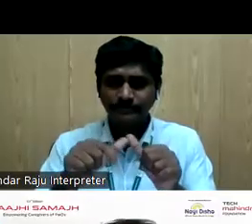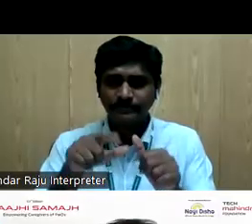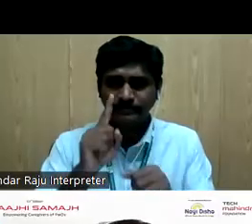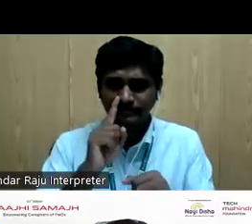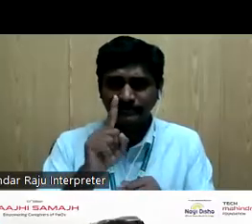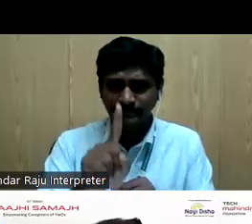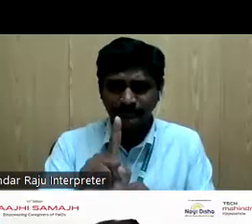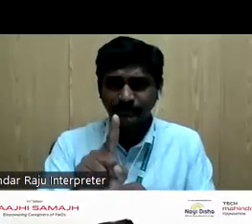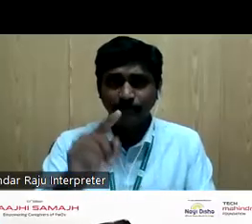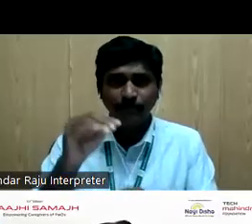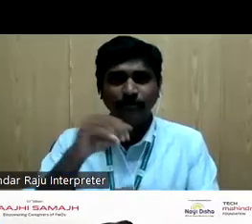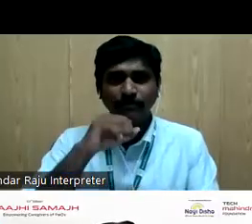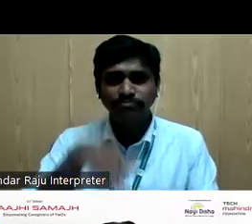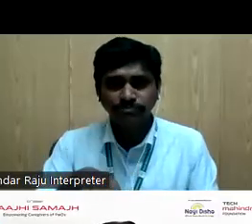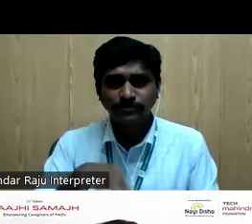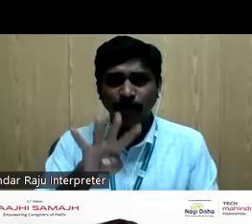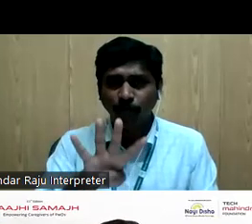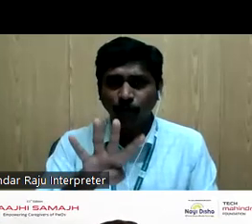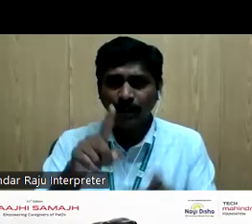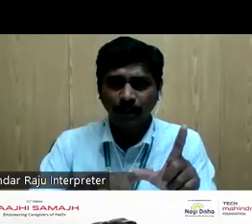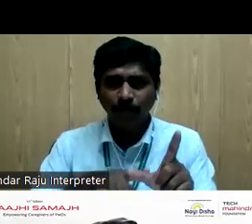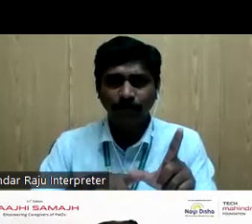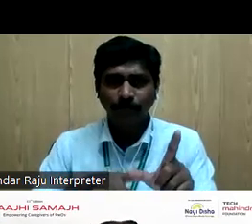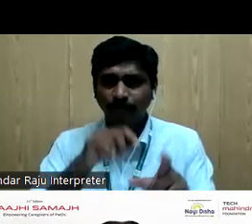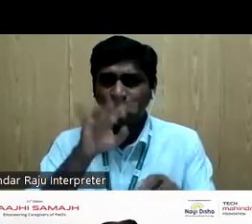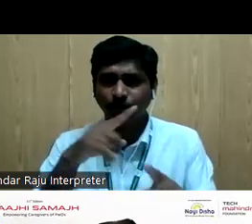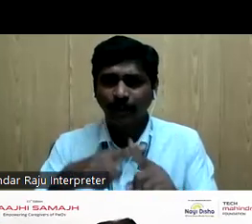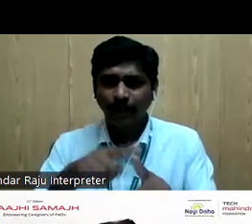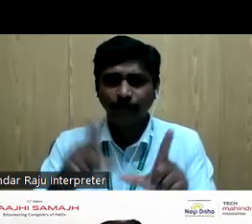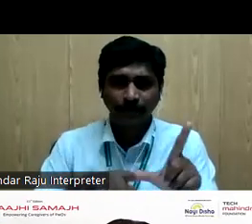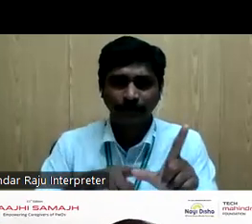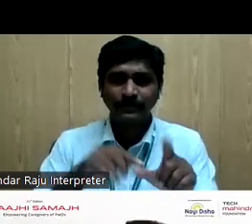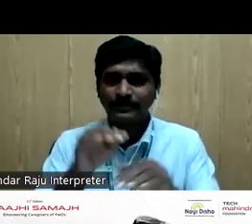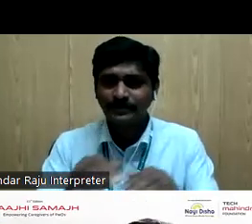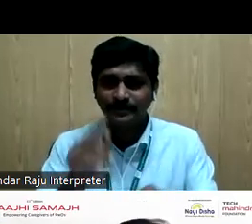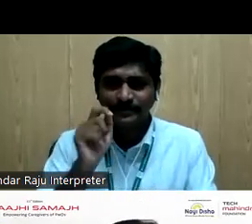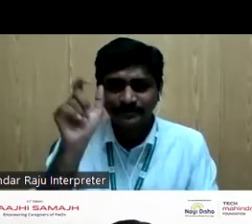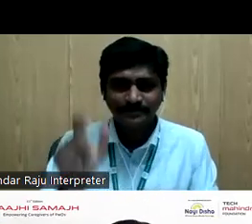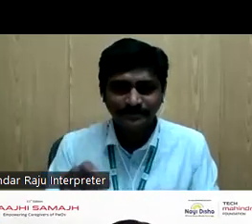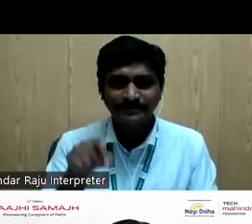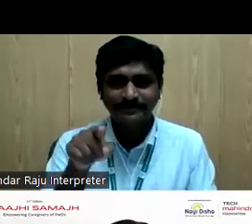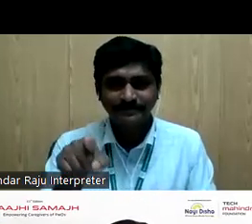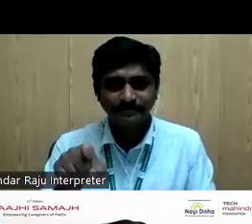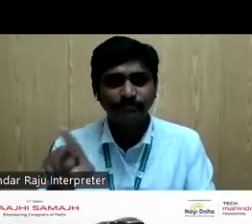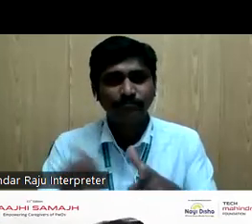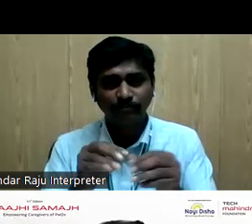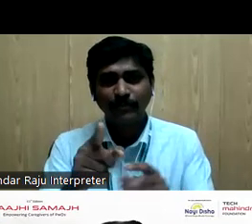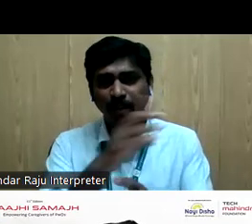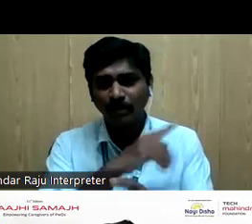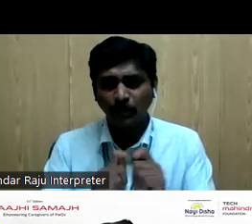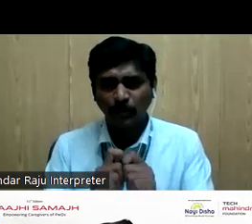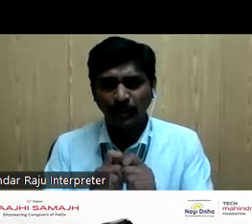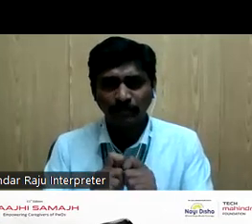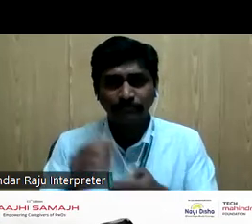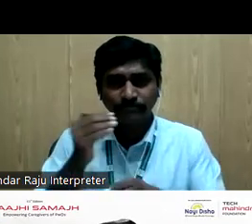is Vikas. He loves to play ball. Krishna used to work at Haldiram Foods, but she had to leave her job after she